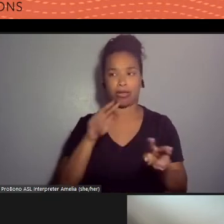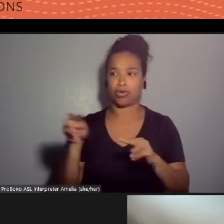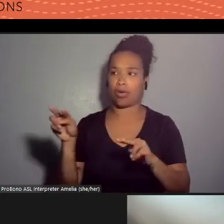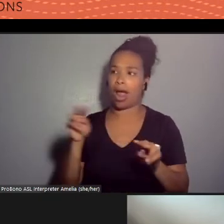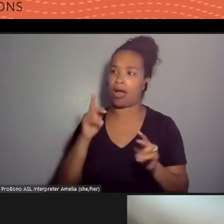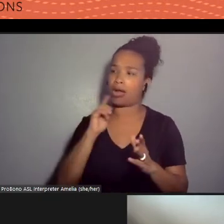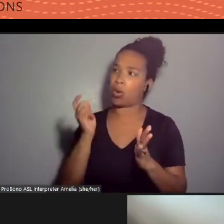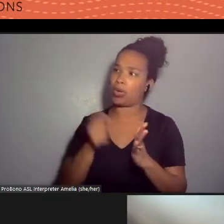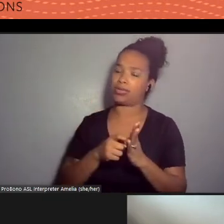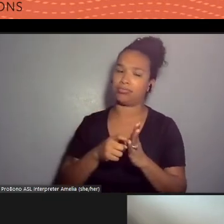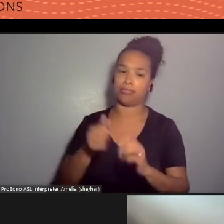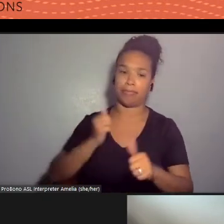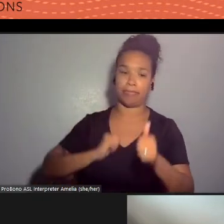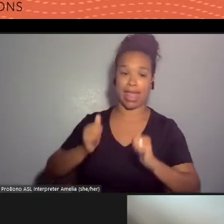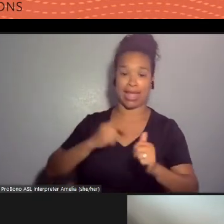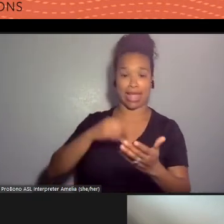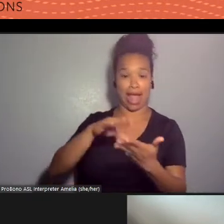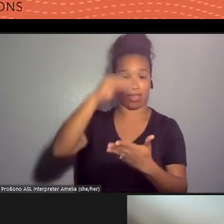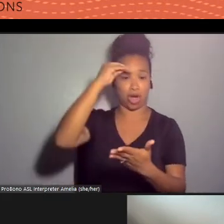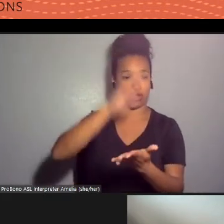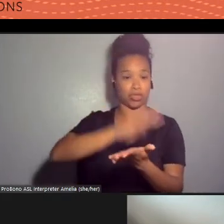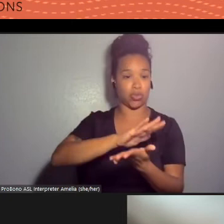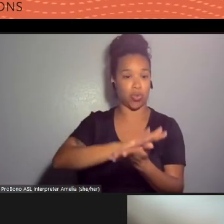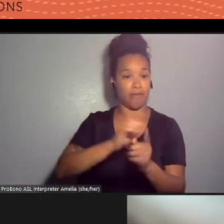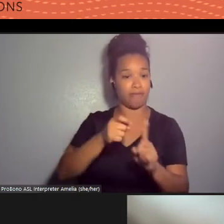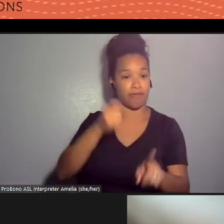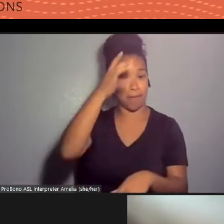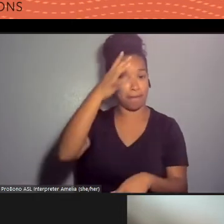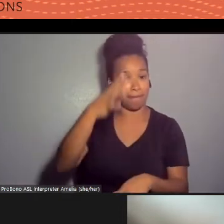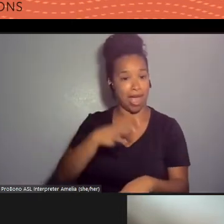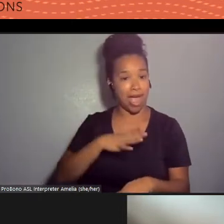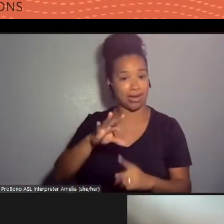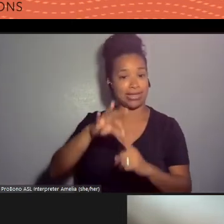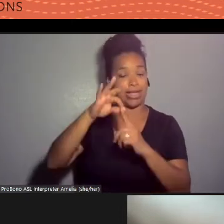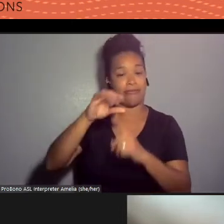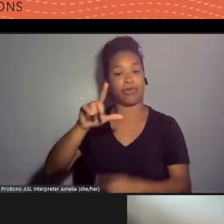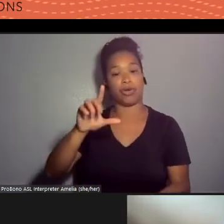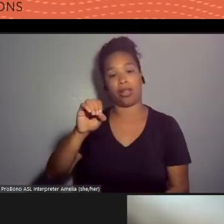taught in school were by men, except for Lorraine Hansberry.